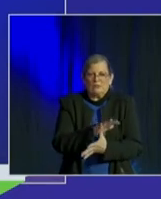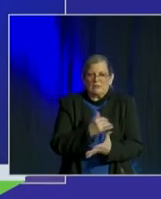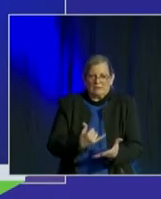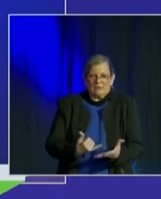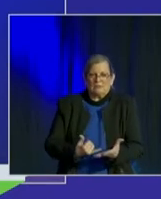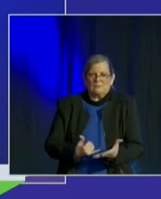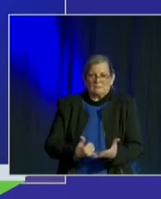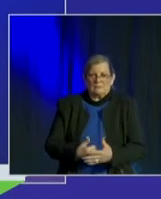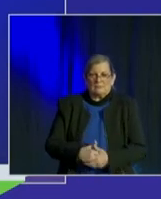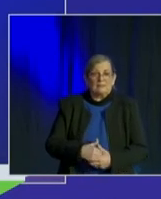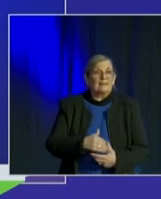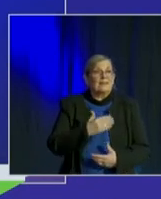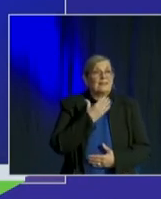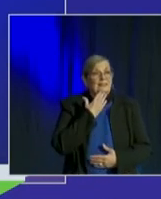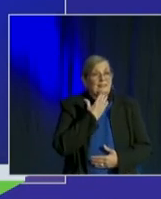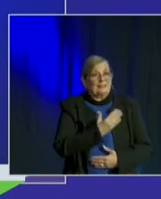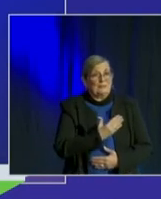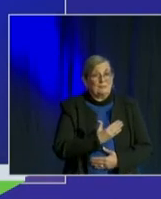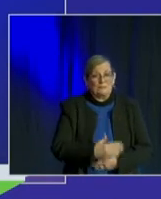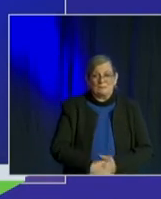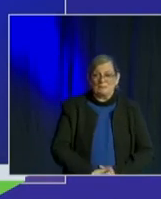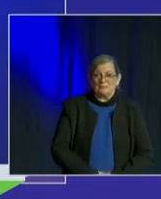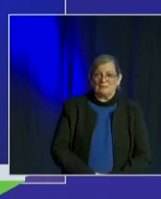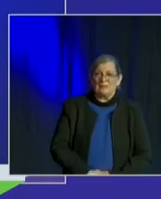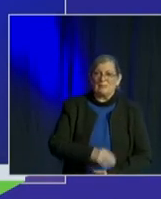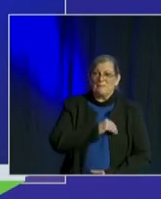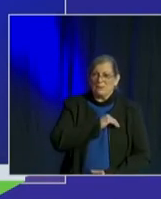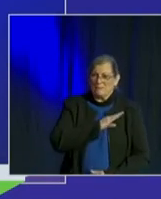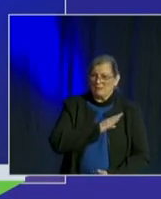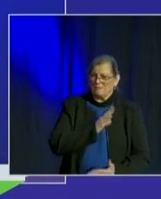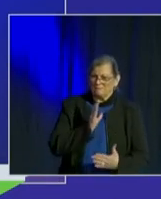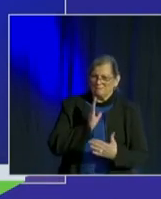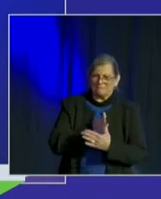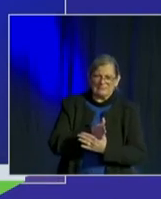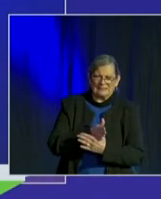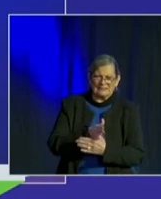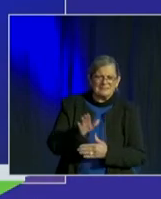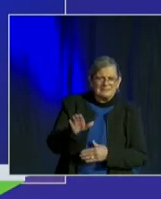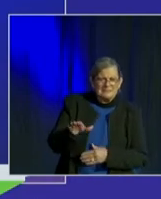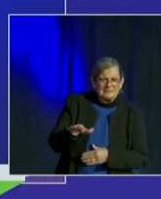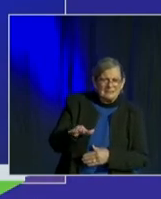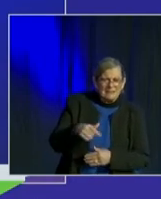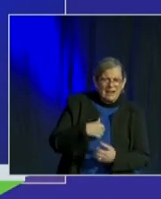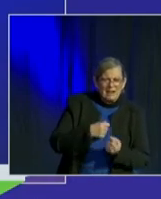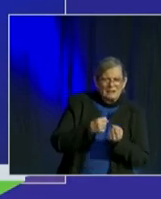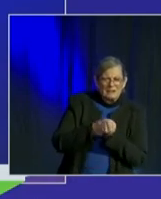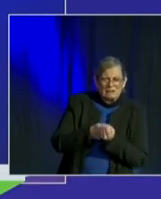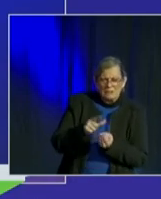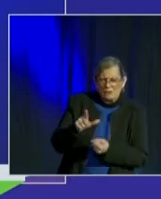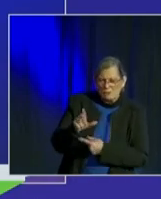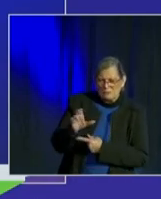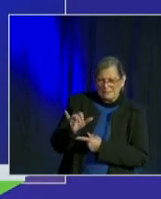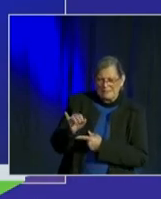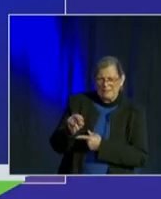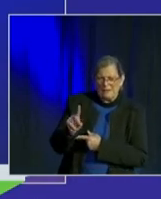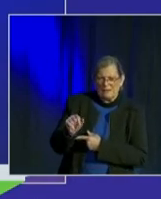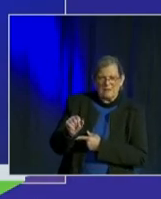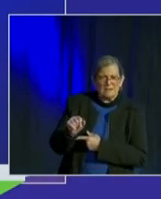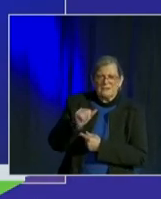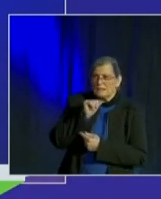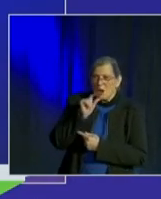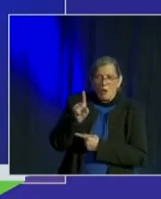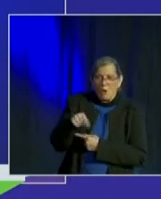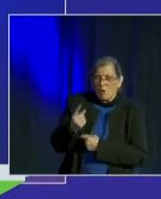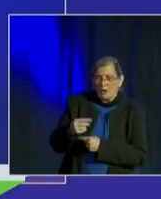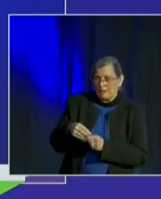yes. I like that one. But let me just amplify what Lucinda says. Not only is it currently in the budget, it's going to